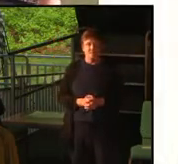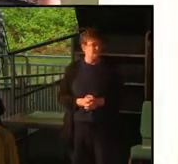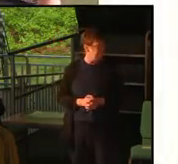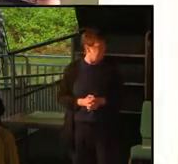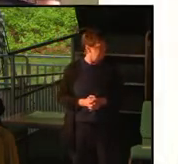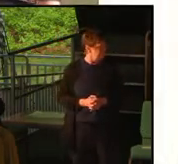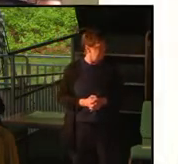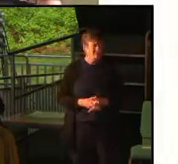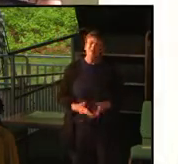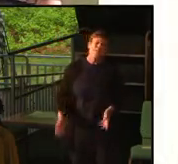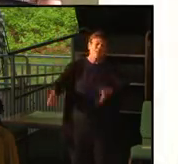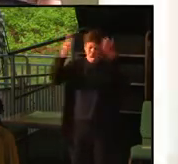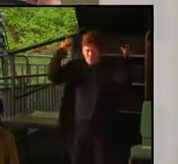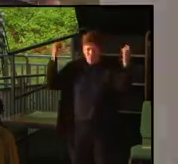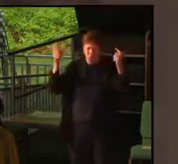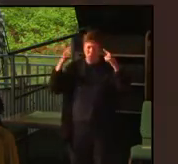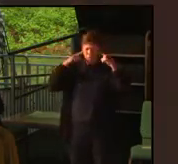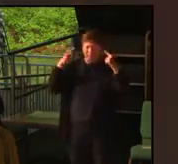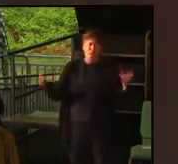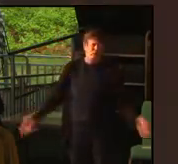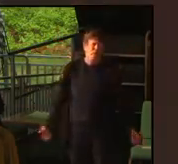Come on.